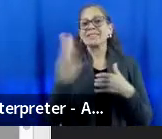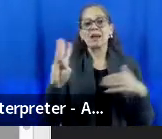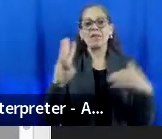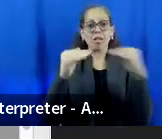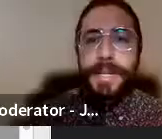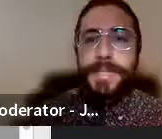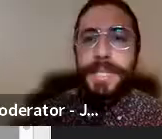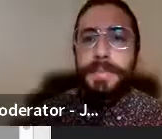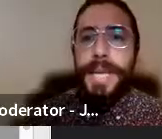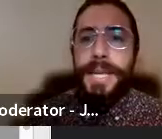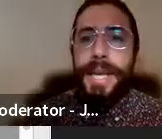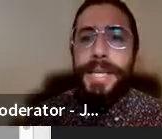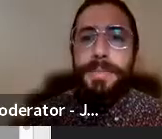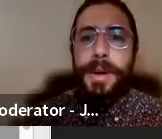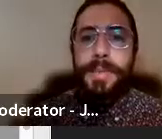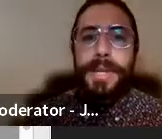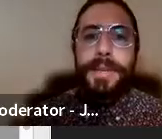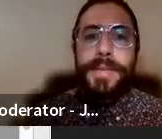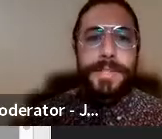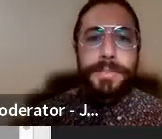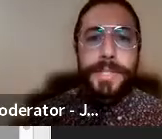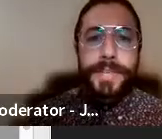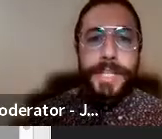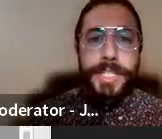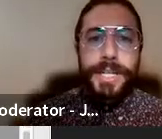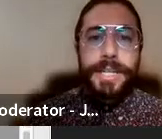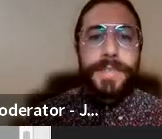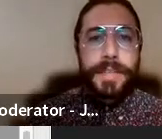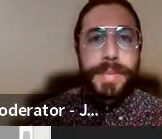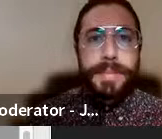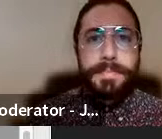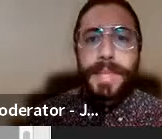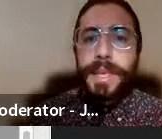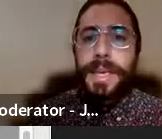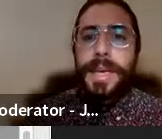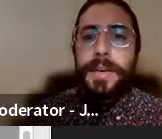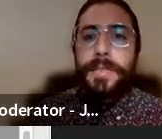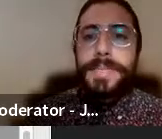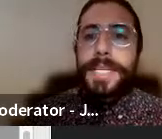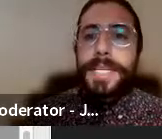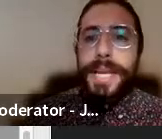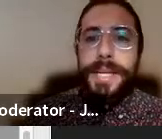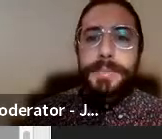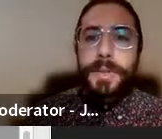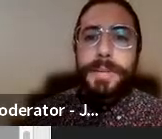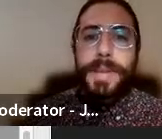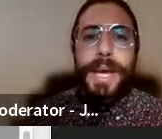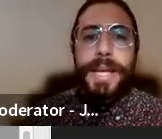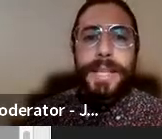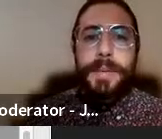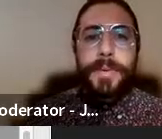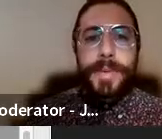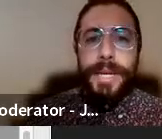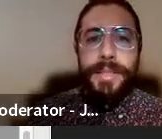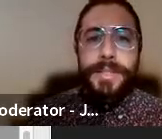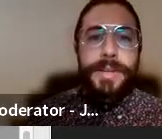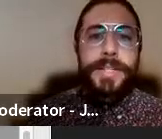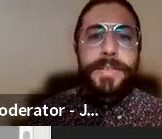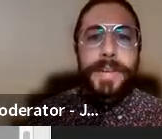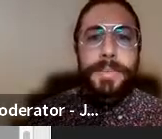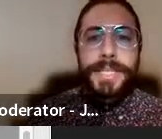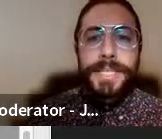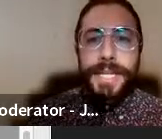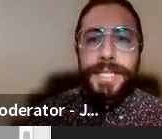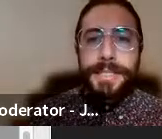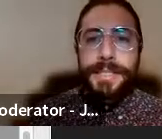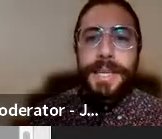the New York City Department of City Planning and Department of Housing Preservation and Development. From City Planning, I'm joined by Lara Morita, the